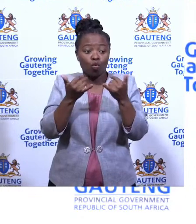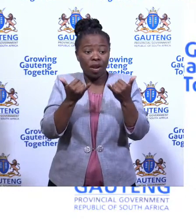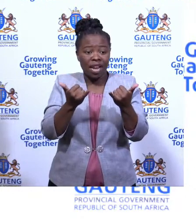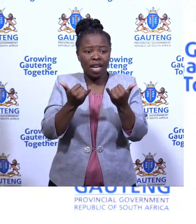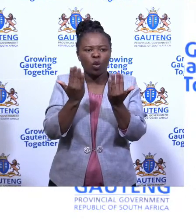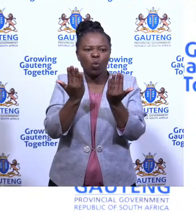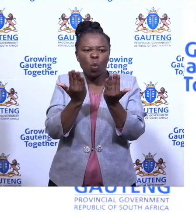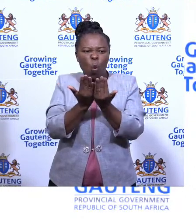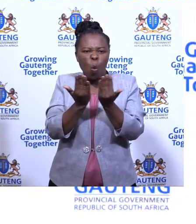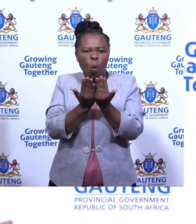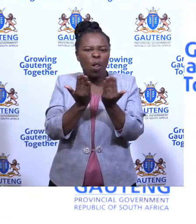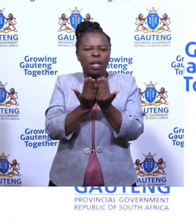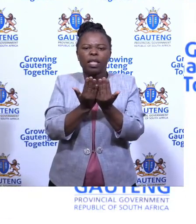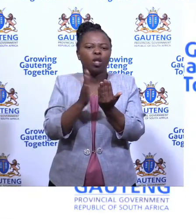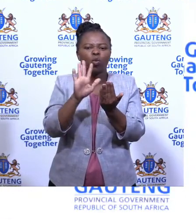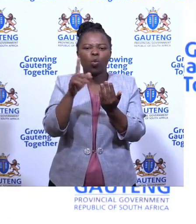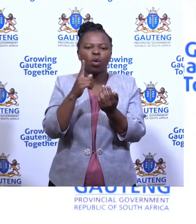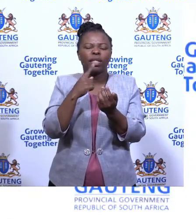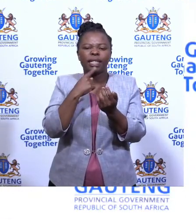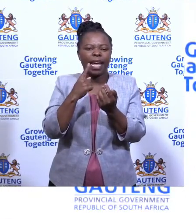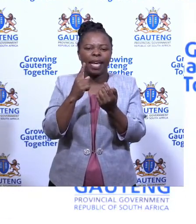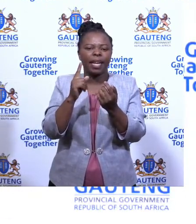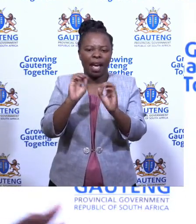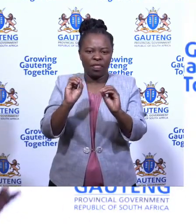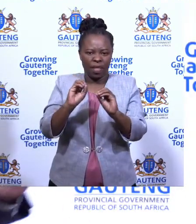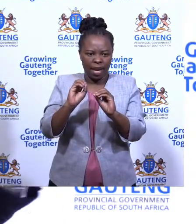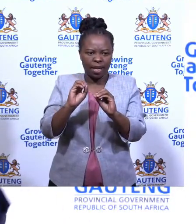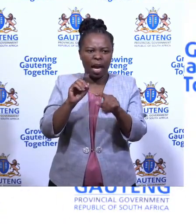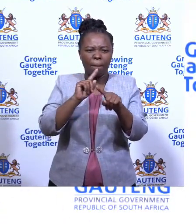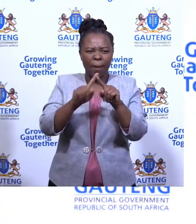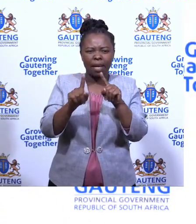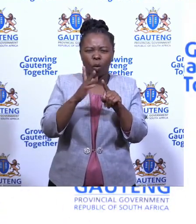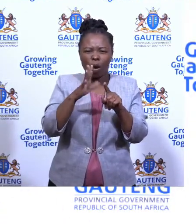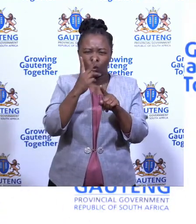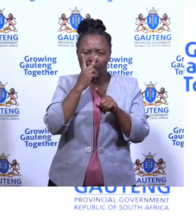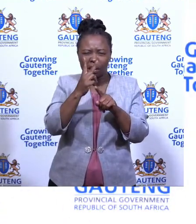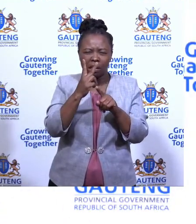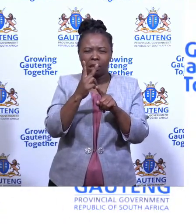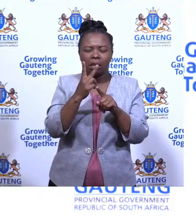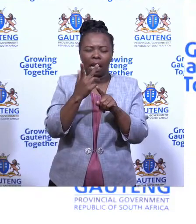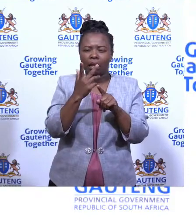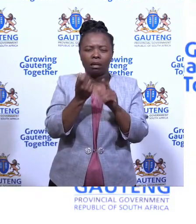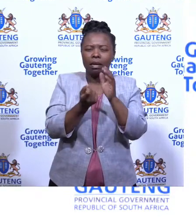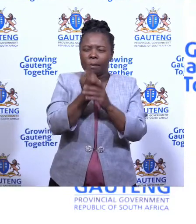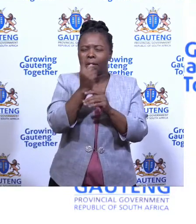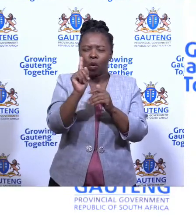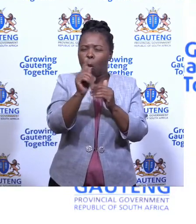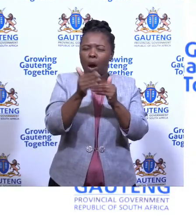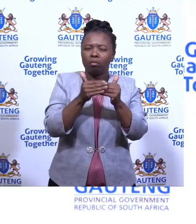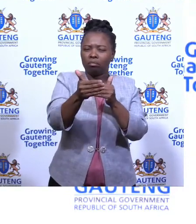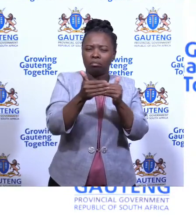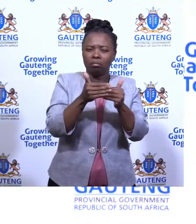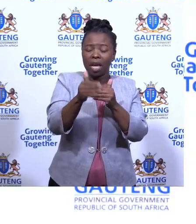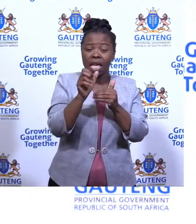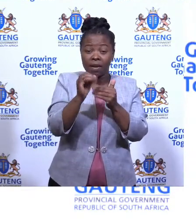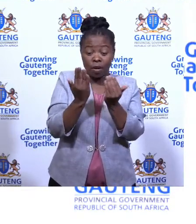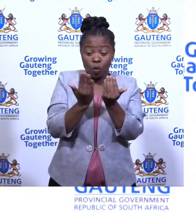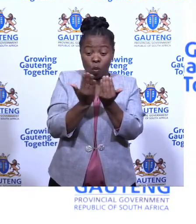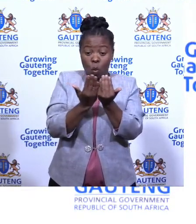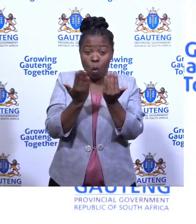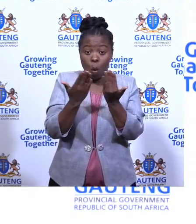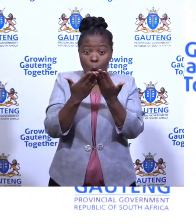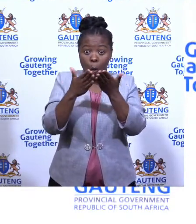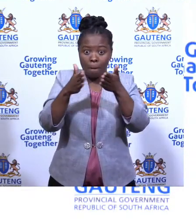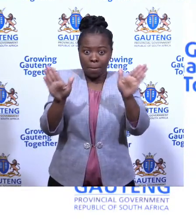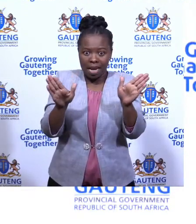are going to say something on modeling about what is likely to be happening also with if the schools open and